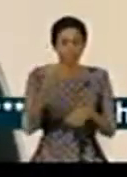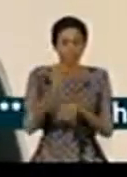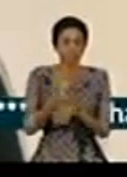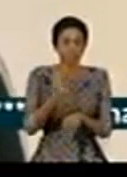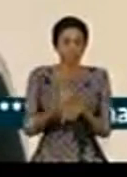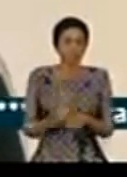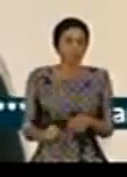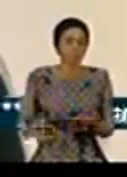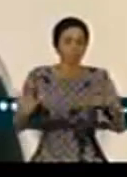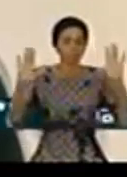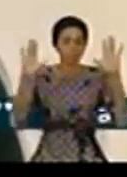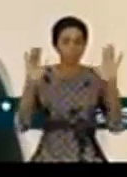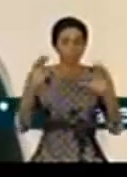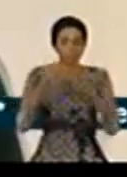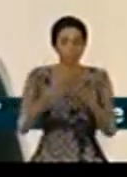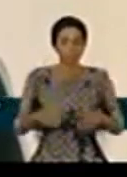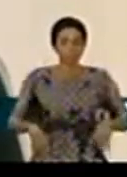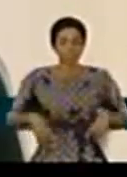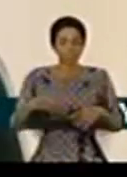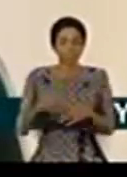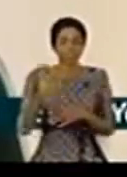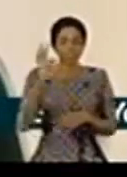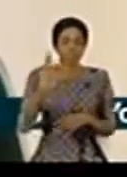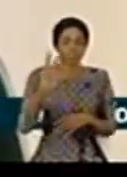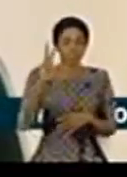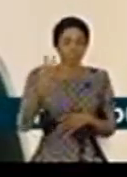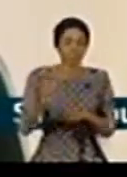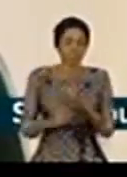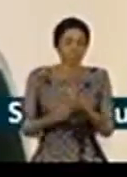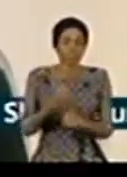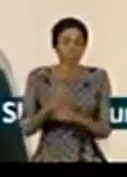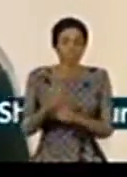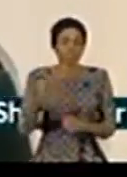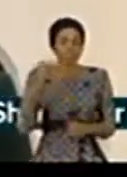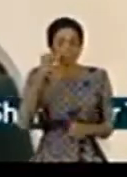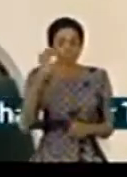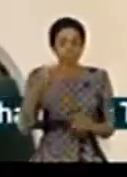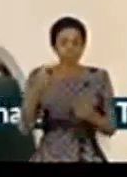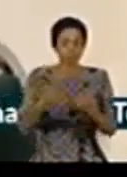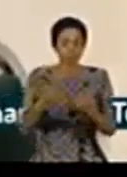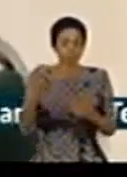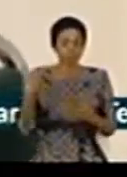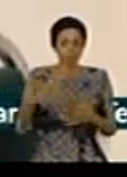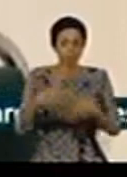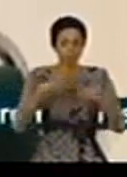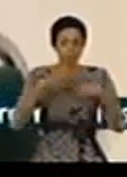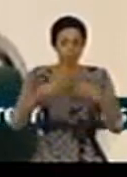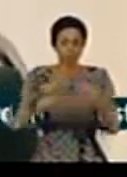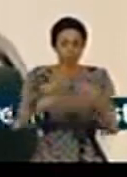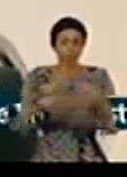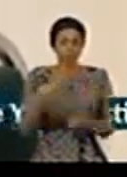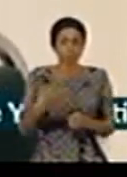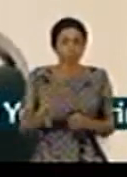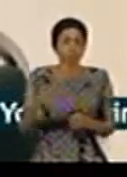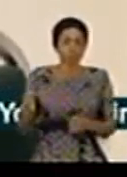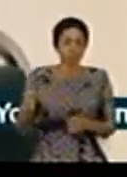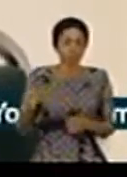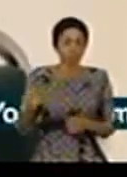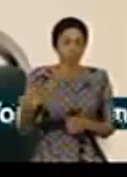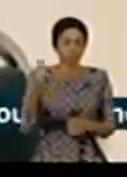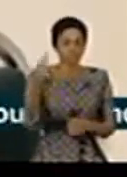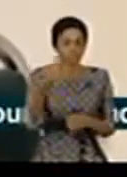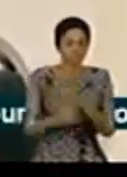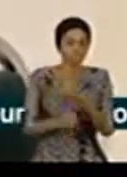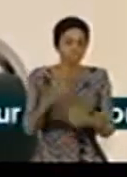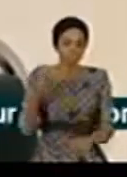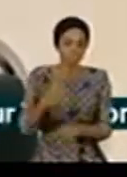this 72-year-old woman. She was healed of 10 years curved spine. She had been